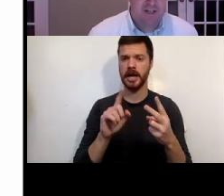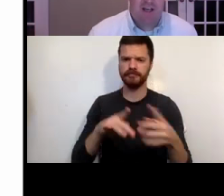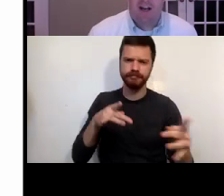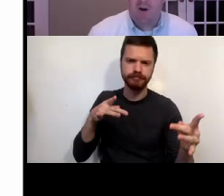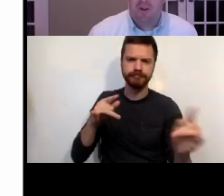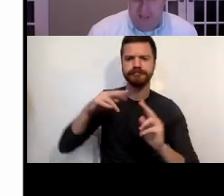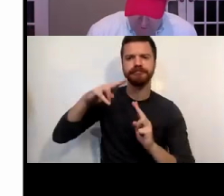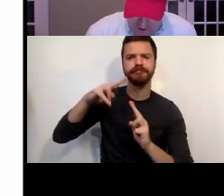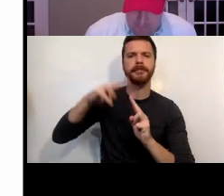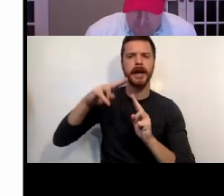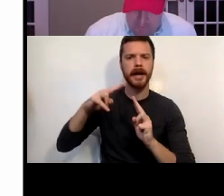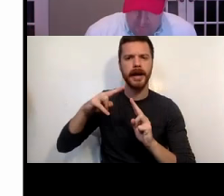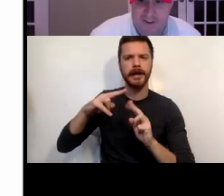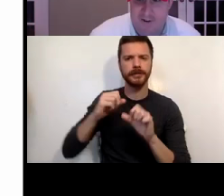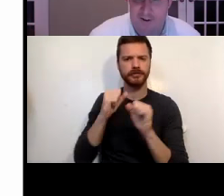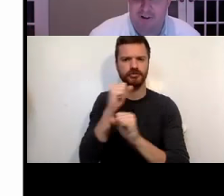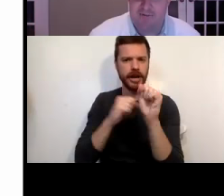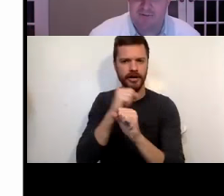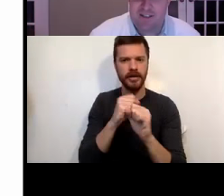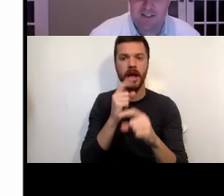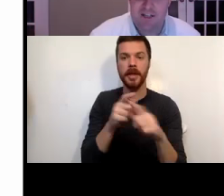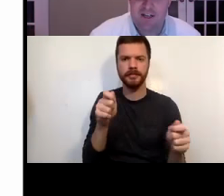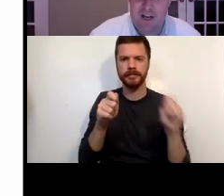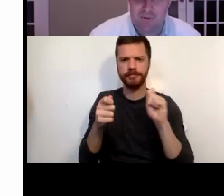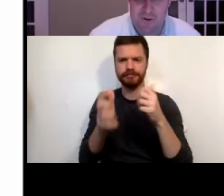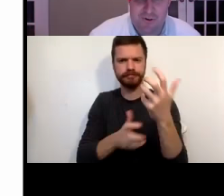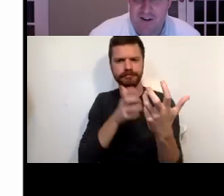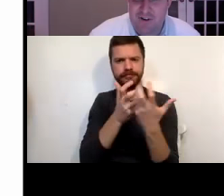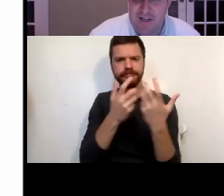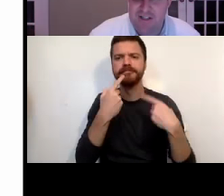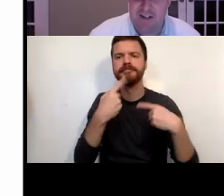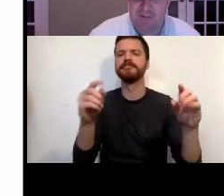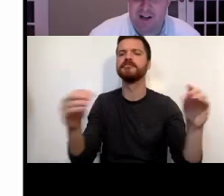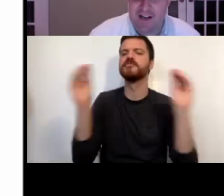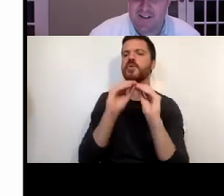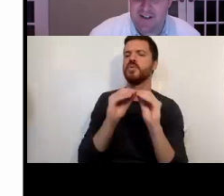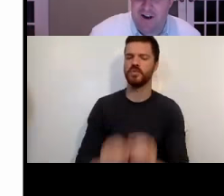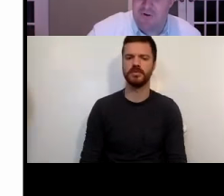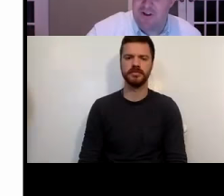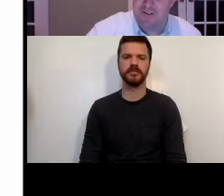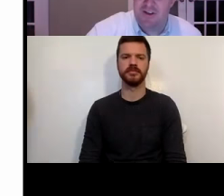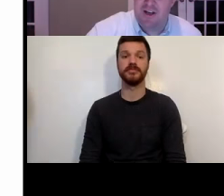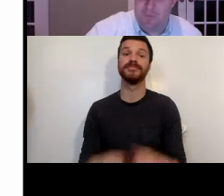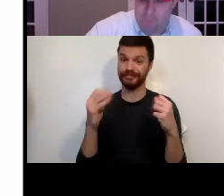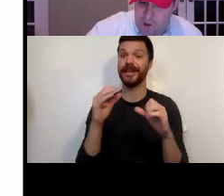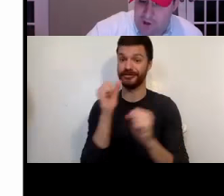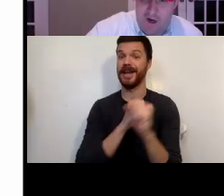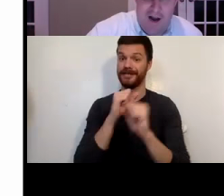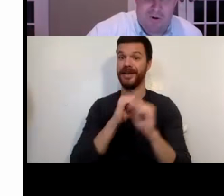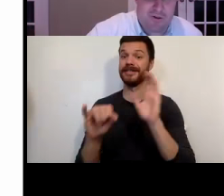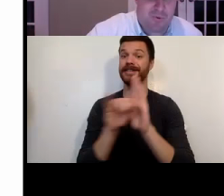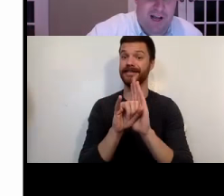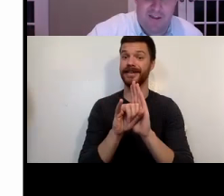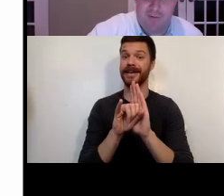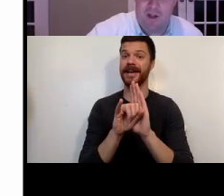strategies, and how can we tailor them to enhance their effectiveness. So there's a lot of strategies identified. It's not always real clear how